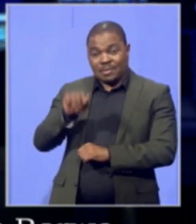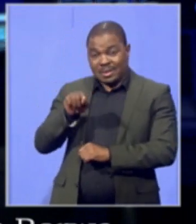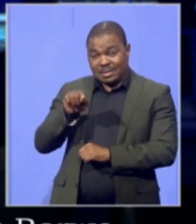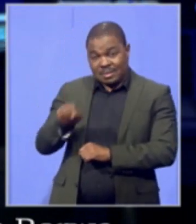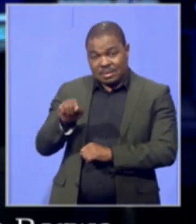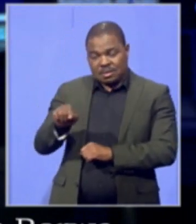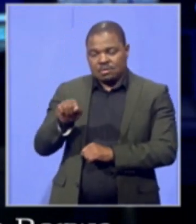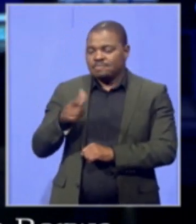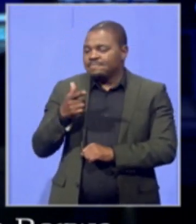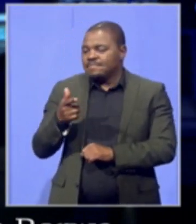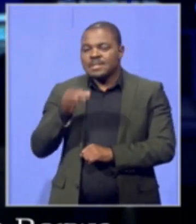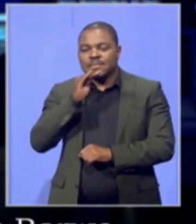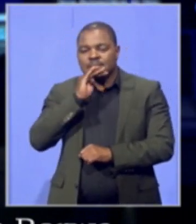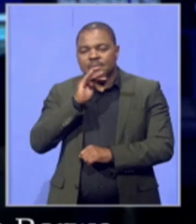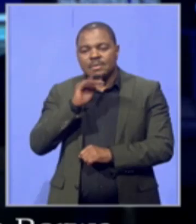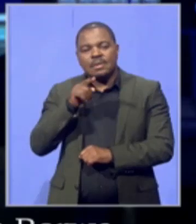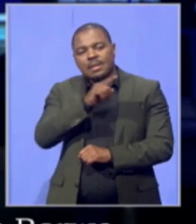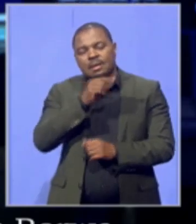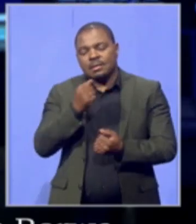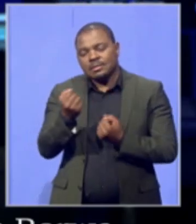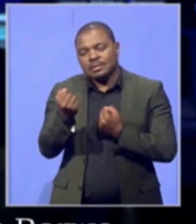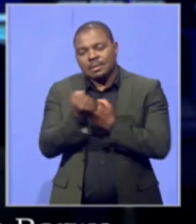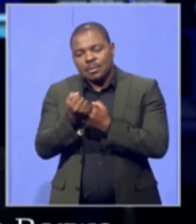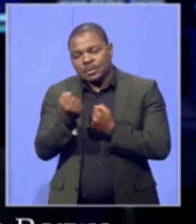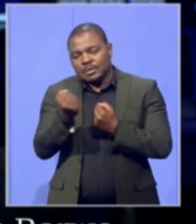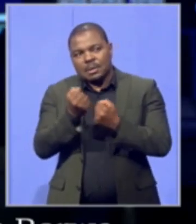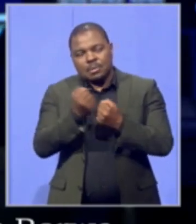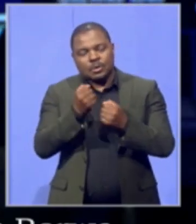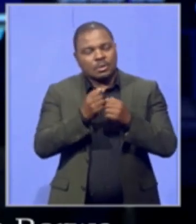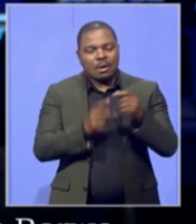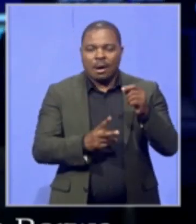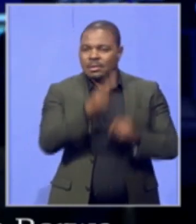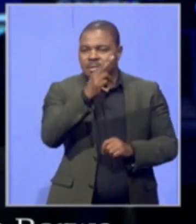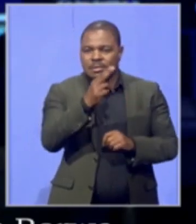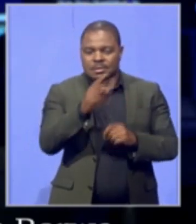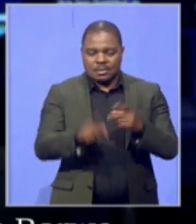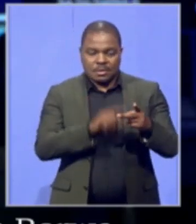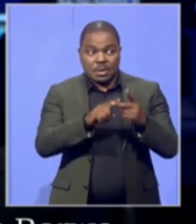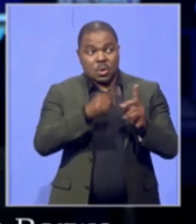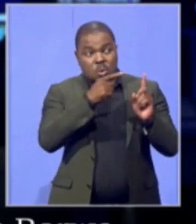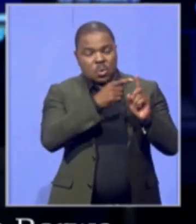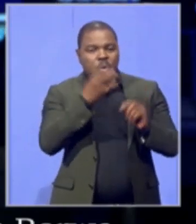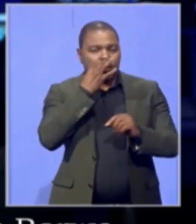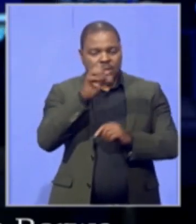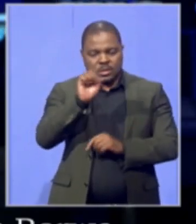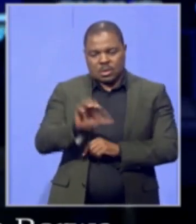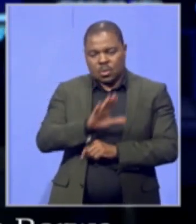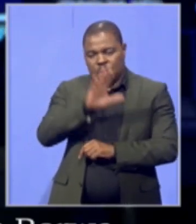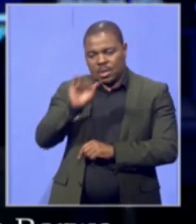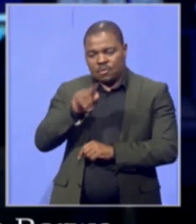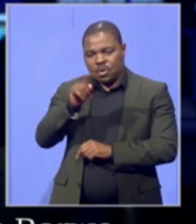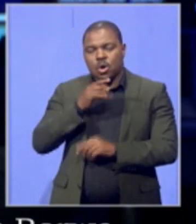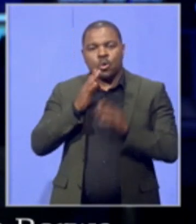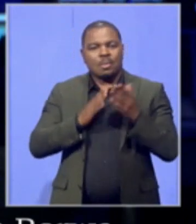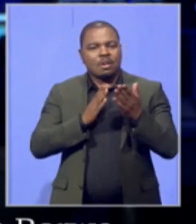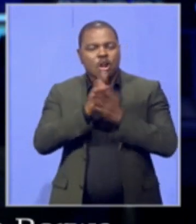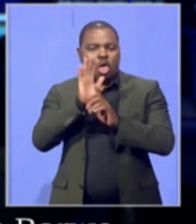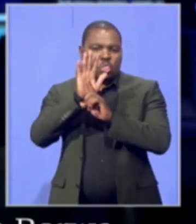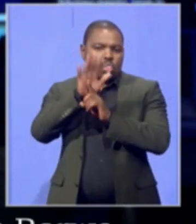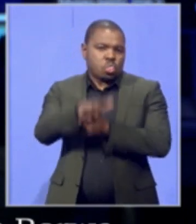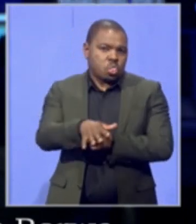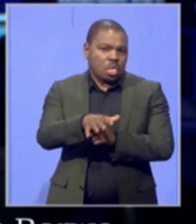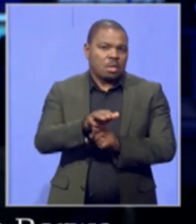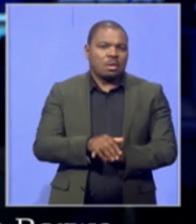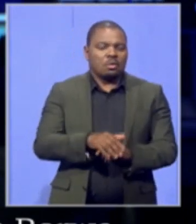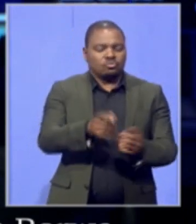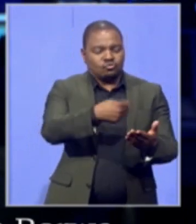Borwa ho kgaola dithuso tsa Amerika le ho qosa Afrika Borwa ka ho hatikela ditokelo tsa botho.